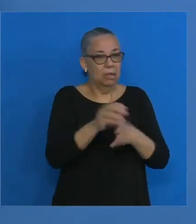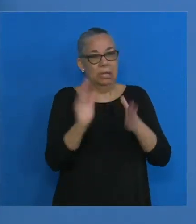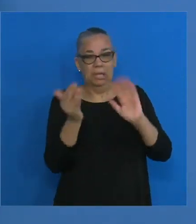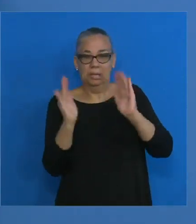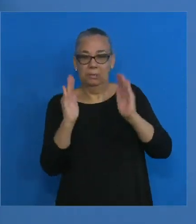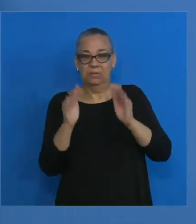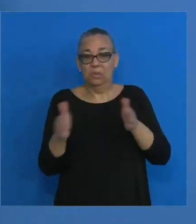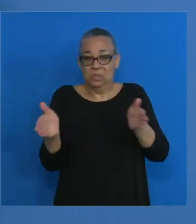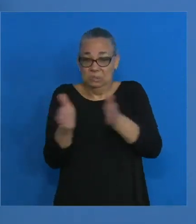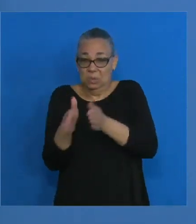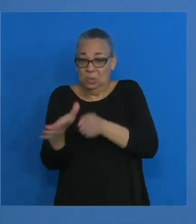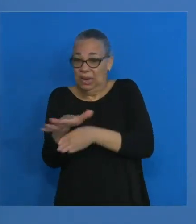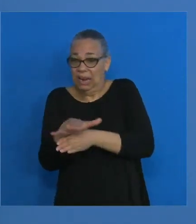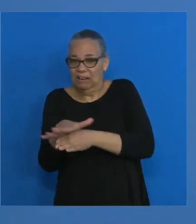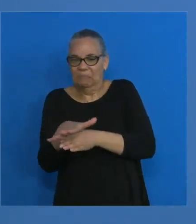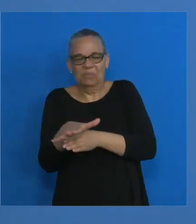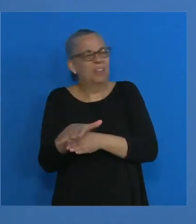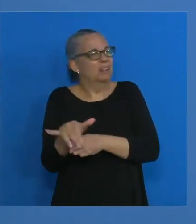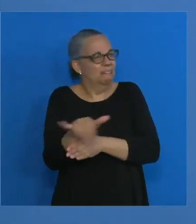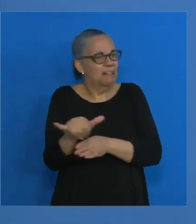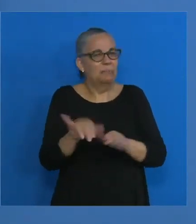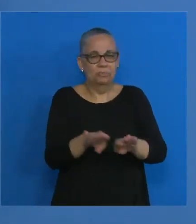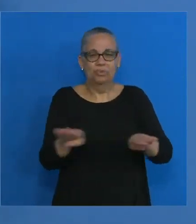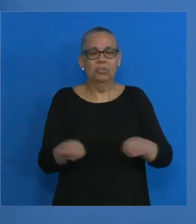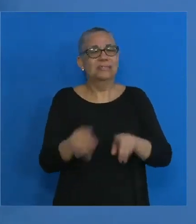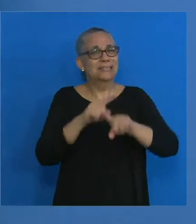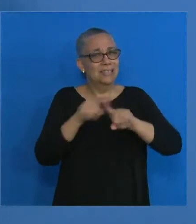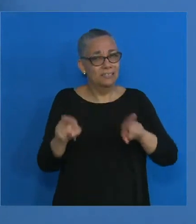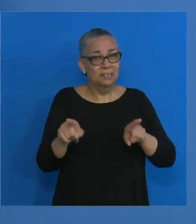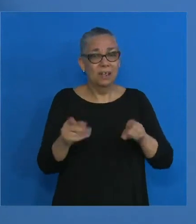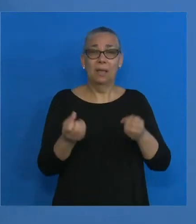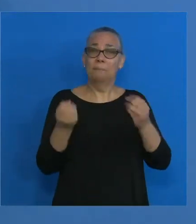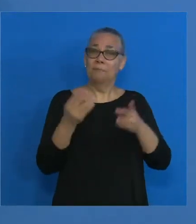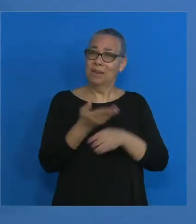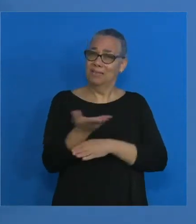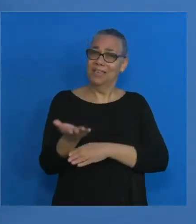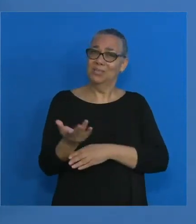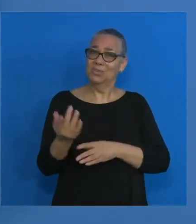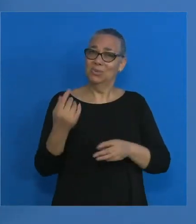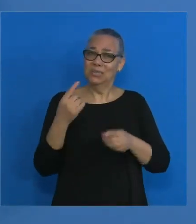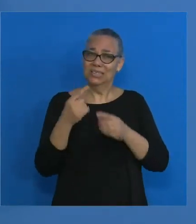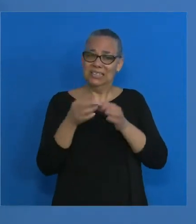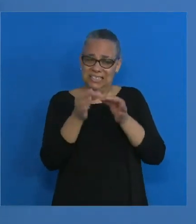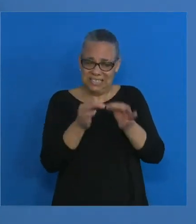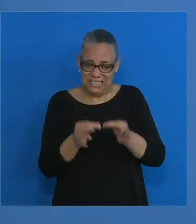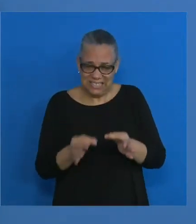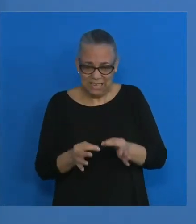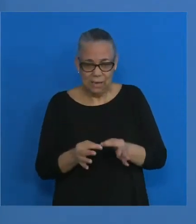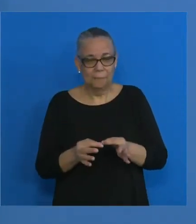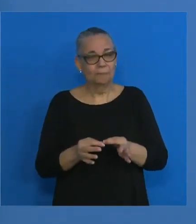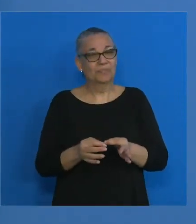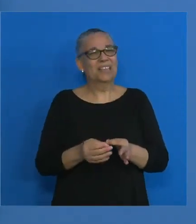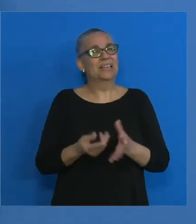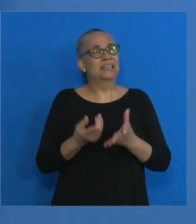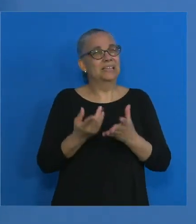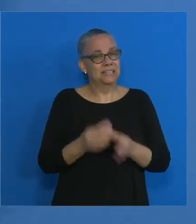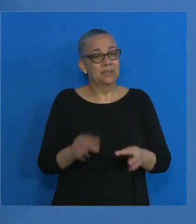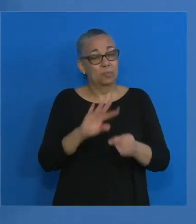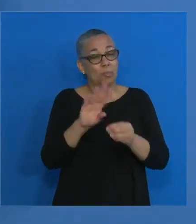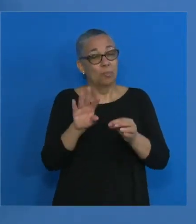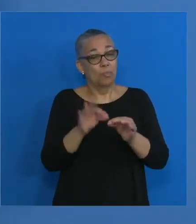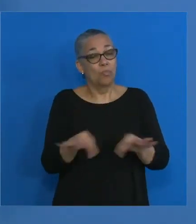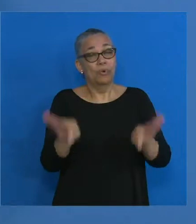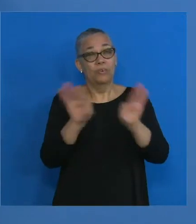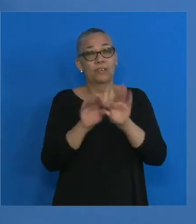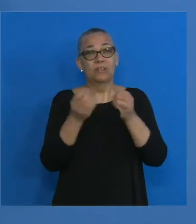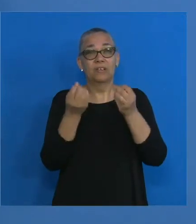such as Bermuda are totally different. There's a number of factors that goes into that, and it's effectively when you have a number of individuals